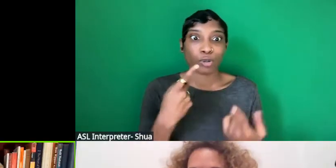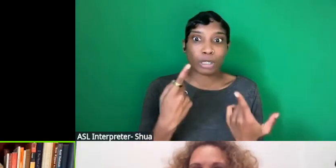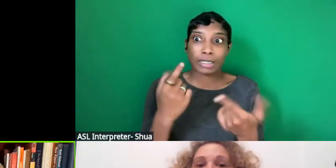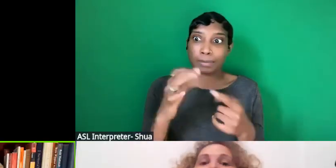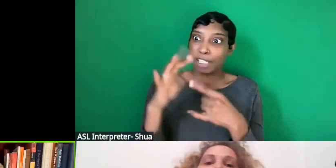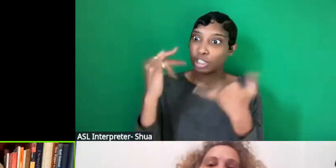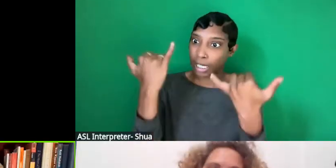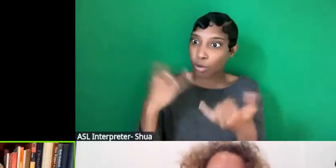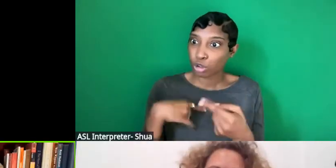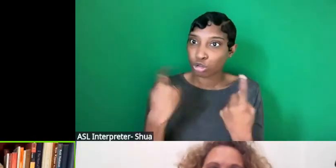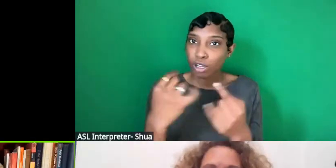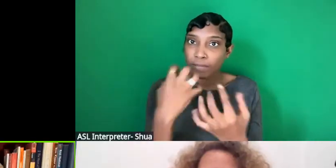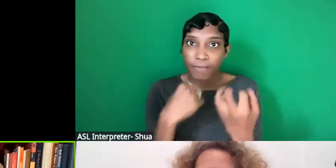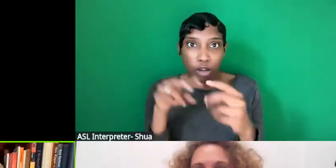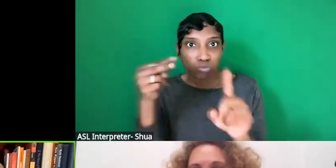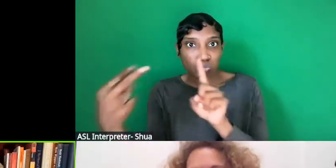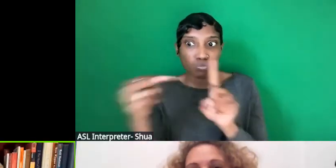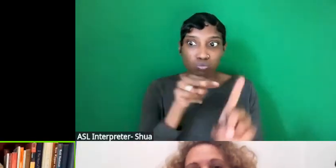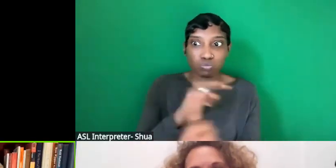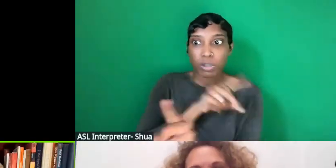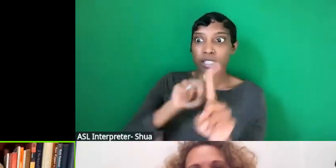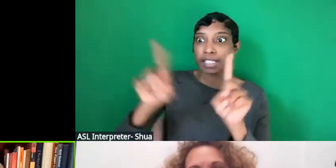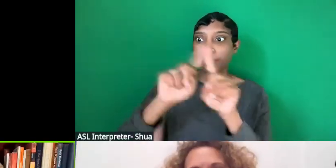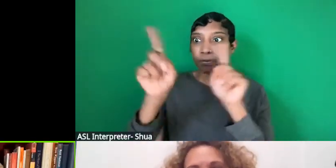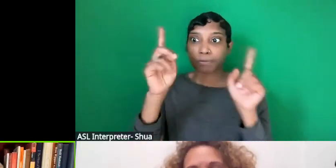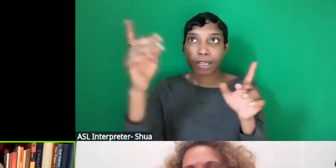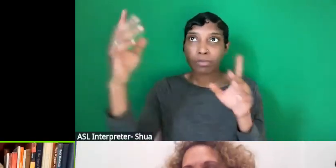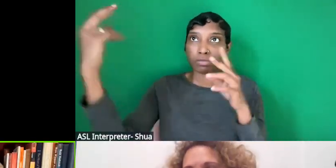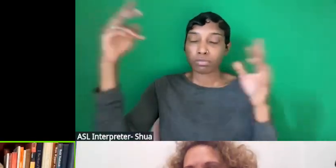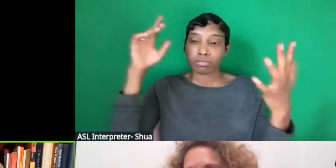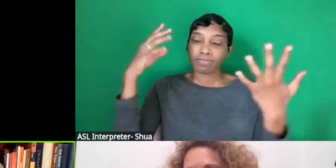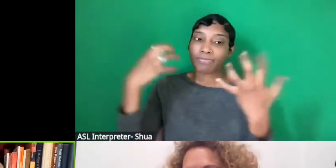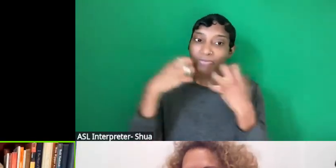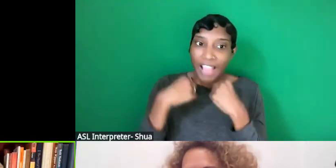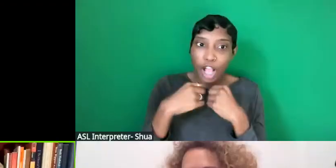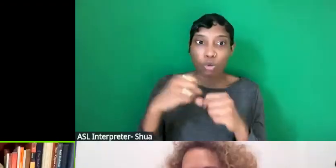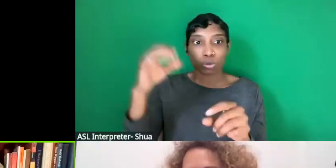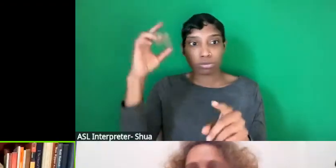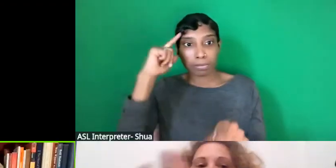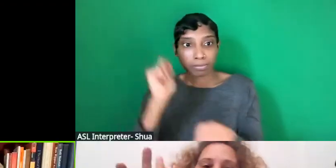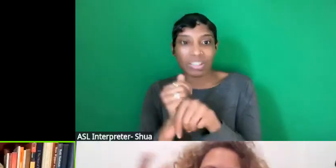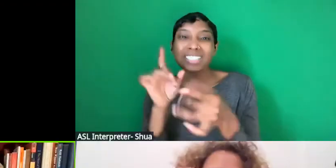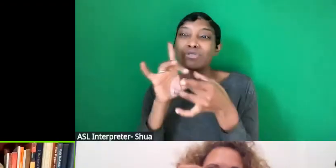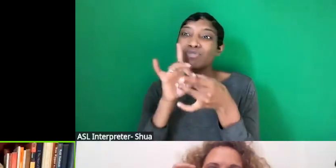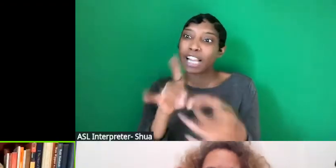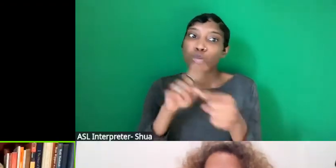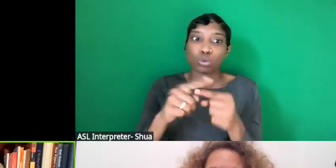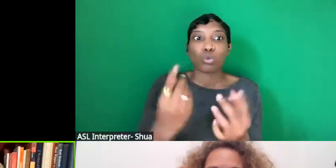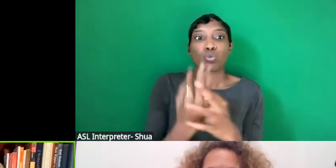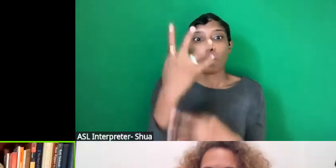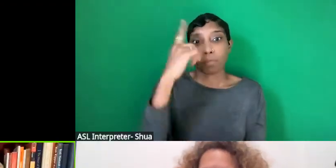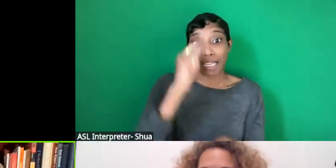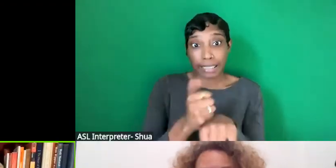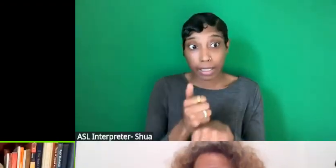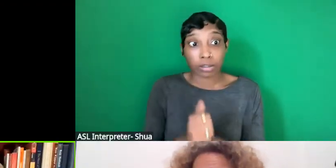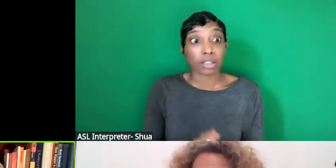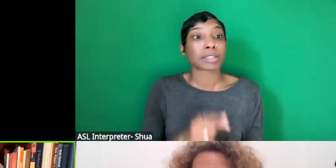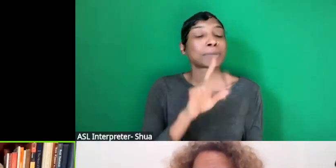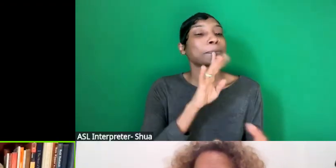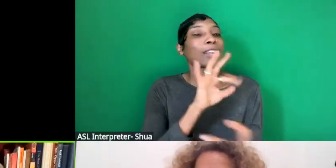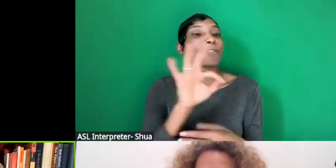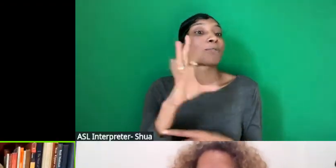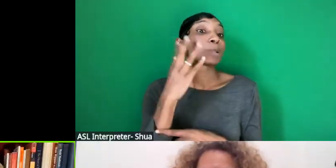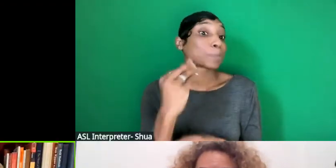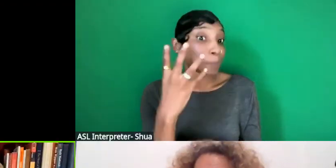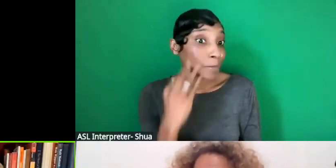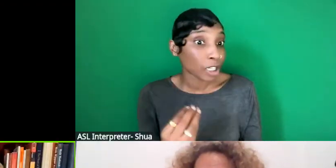to learn from others and their experience. And this is deeply related to a growth mindset. So speaking of